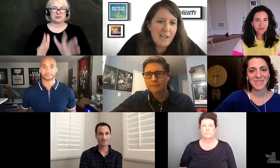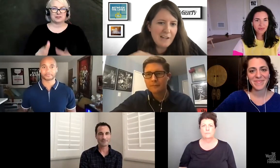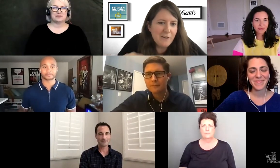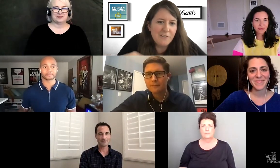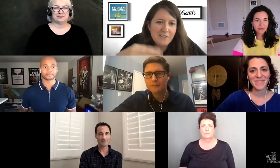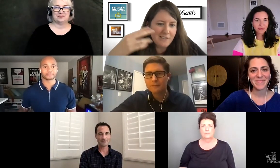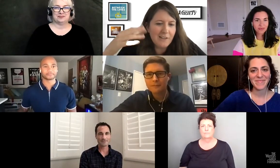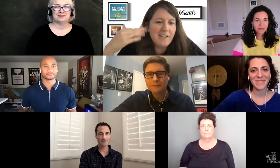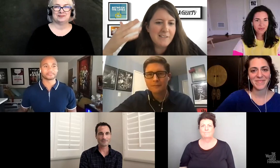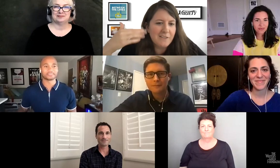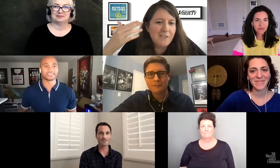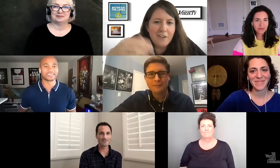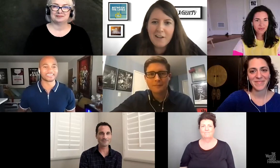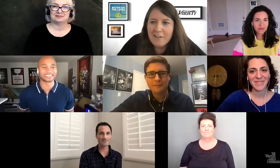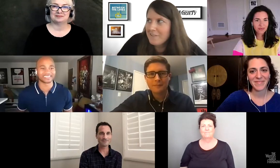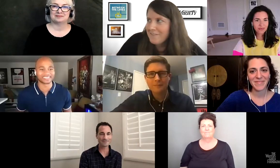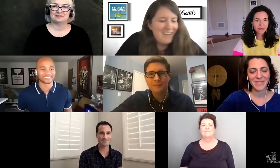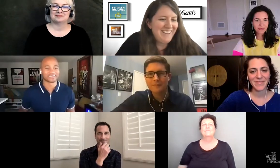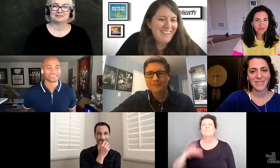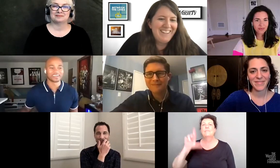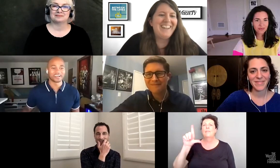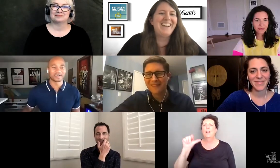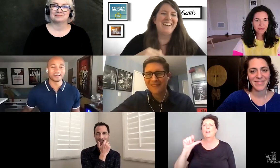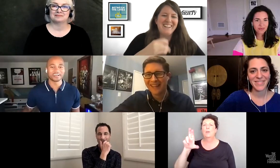It's okay. I know this, you know, it takes a little thought.